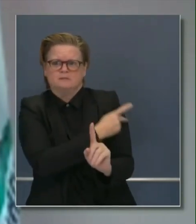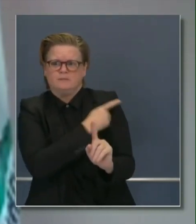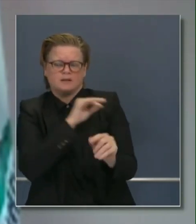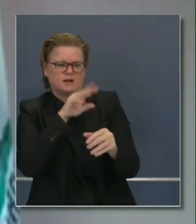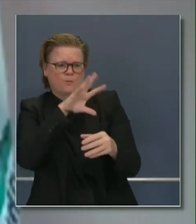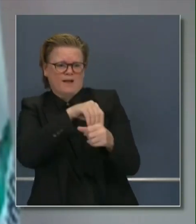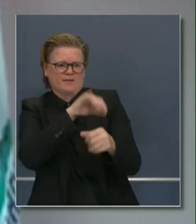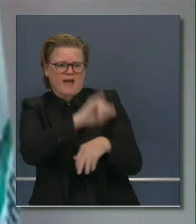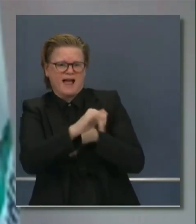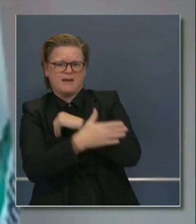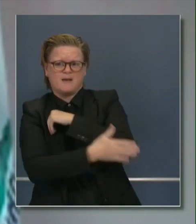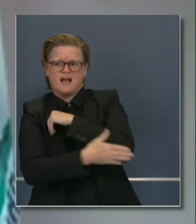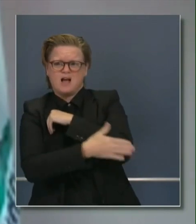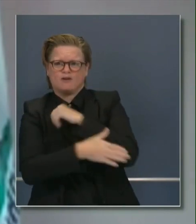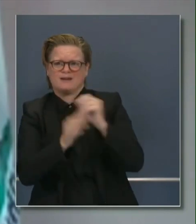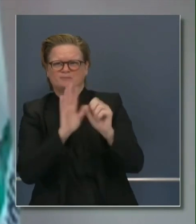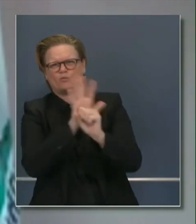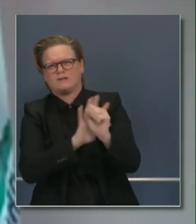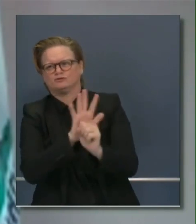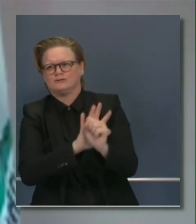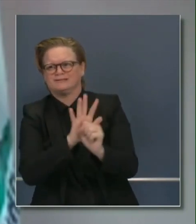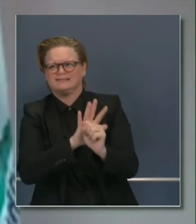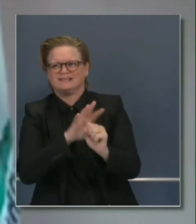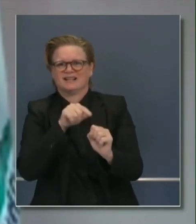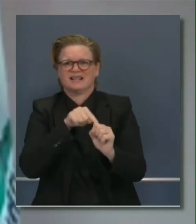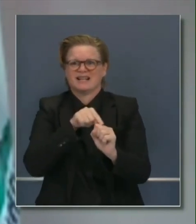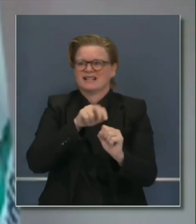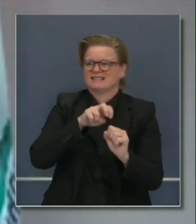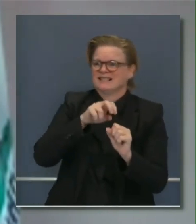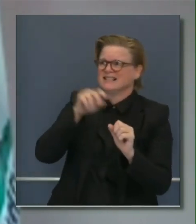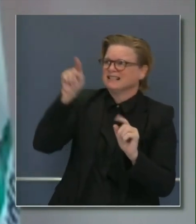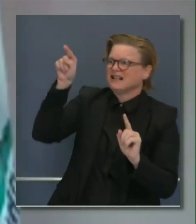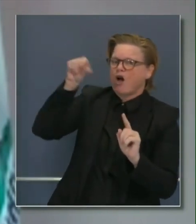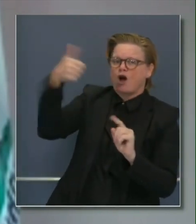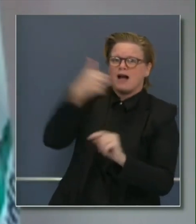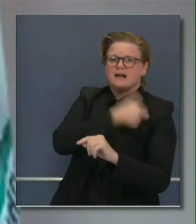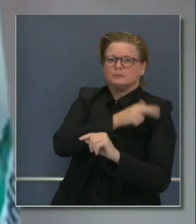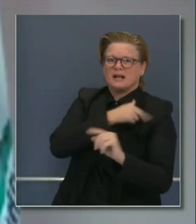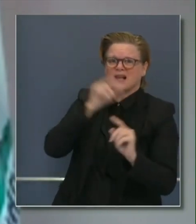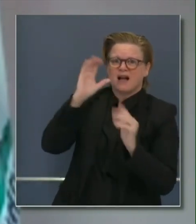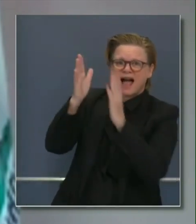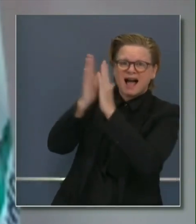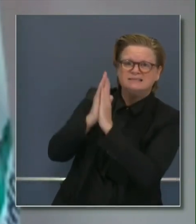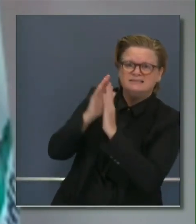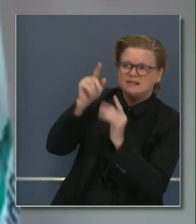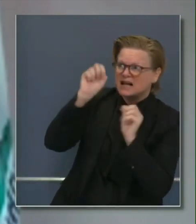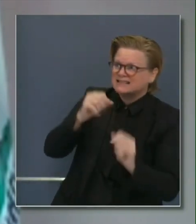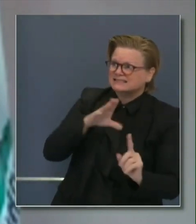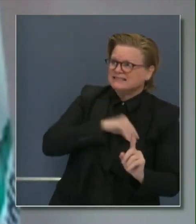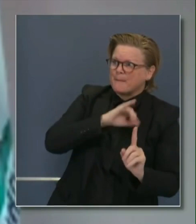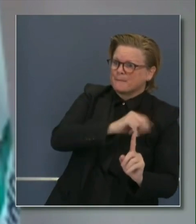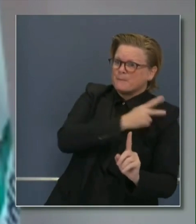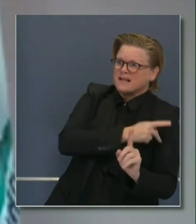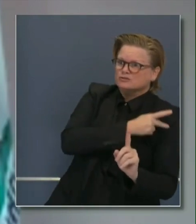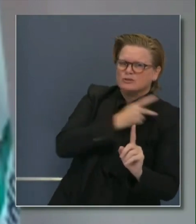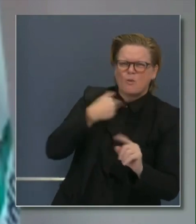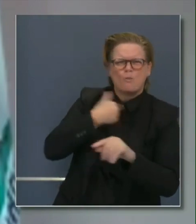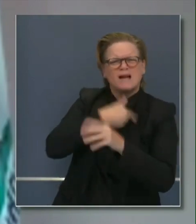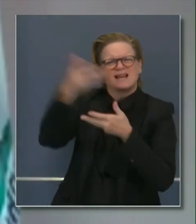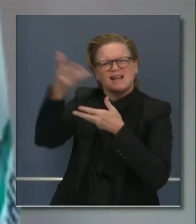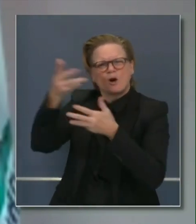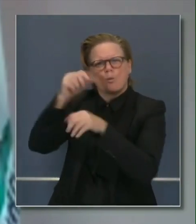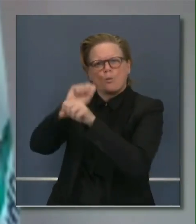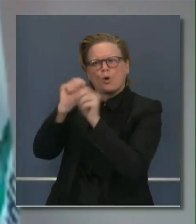of another hospital to accept that patient. And as we've done before, we will come together. We are mindful about the impact on